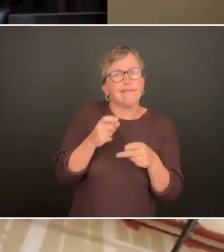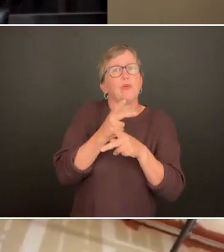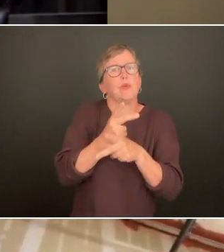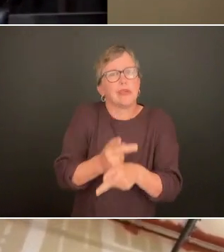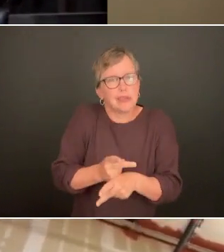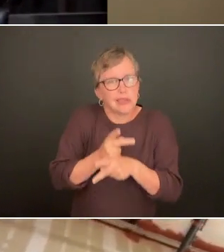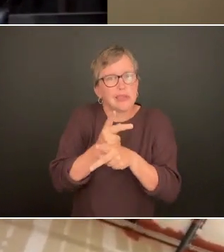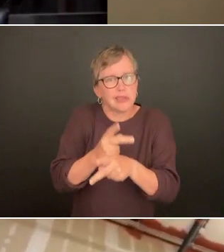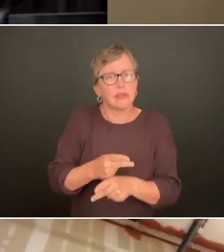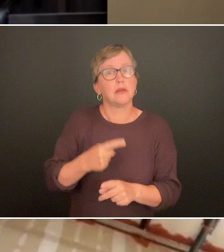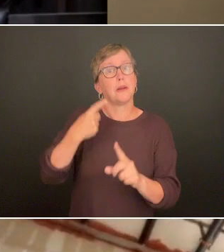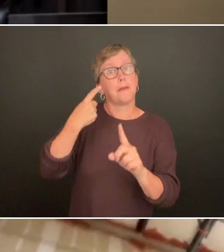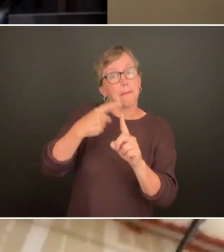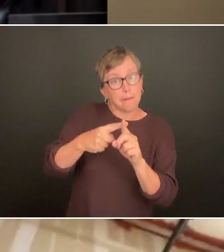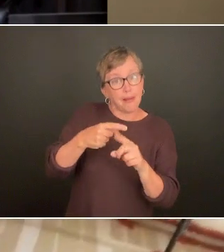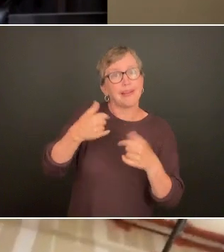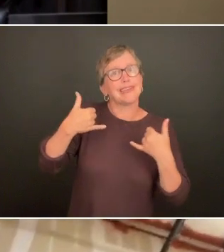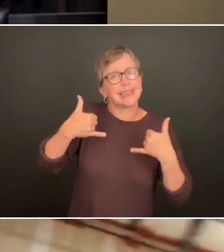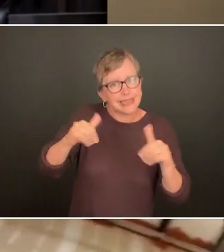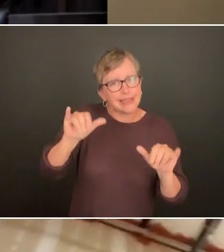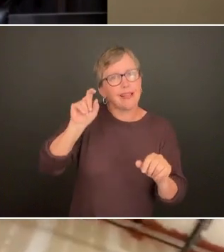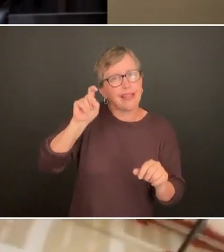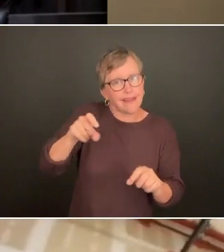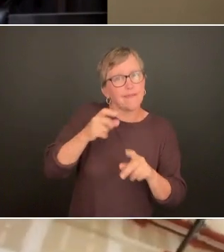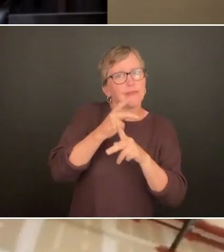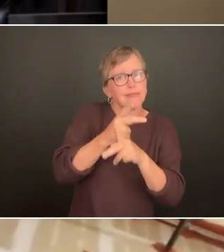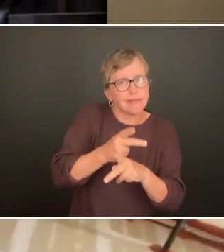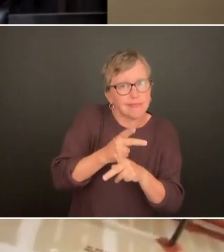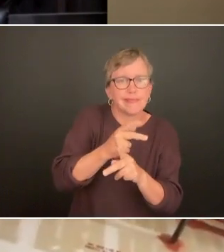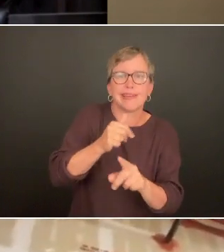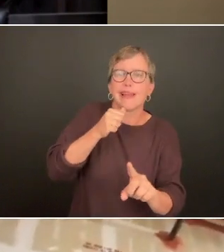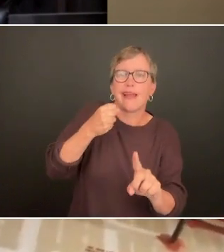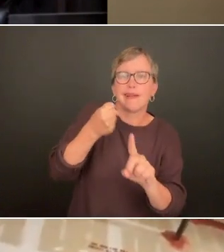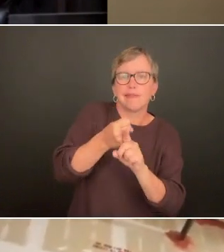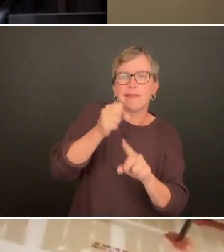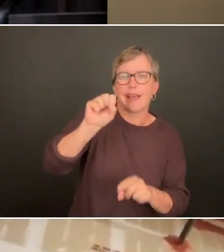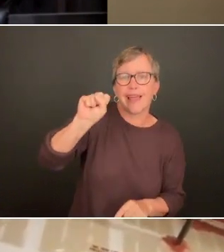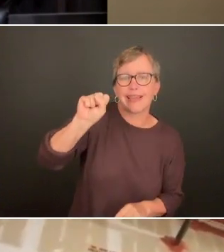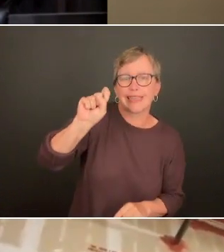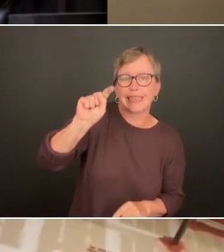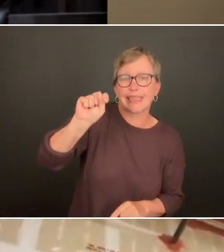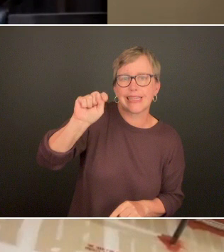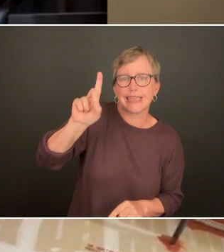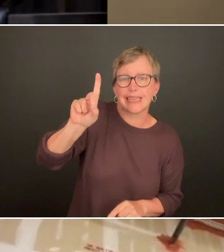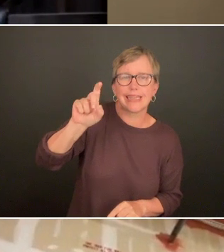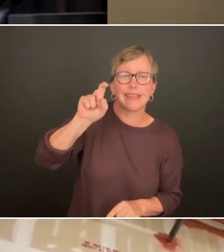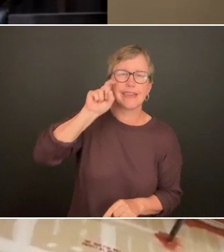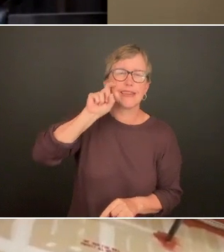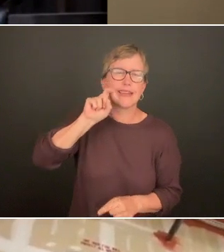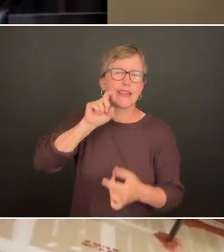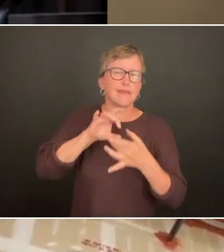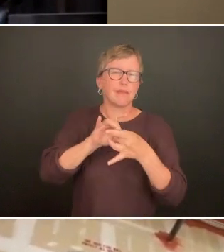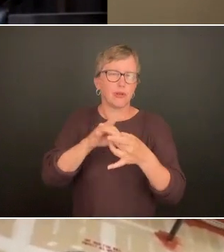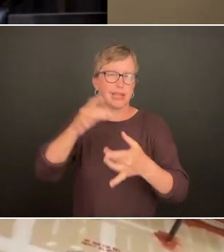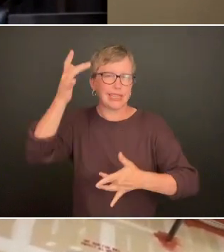pregnant, even though it might have changed, you still have to be cautious of that. And of